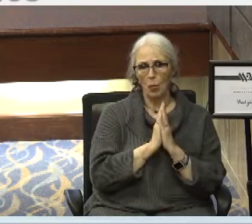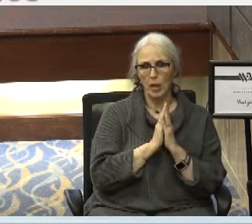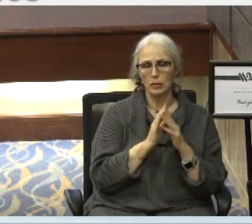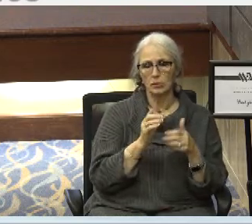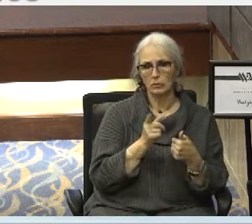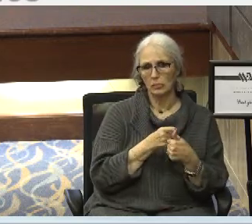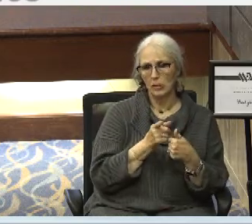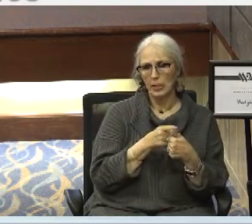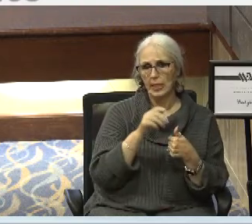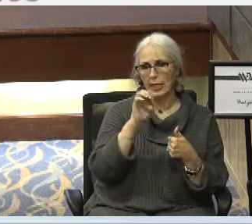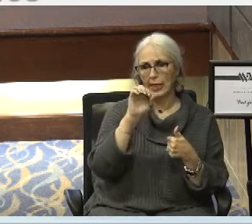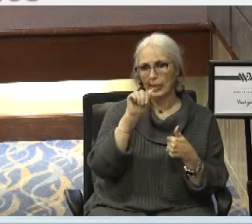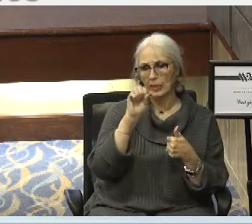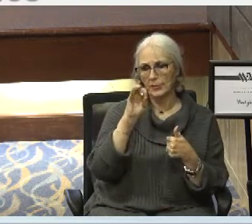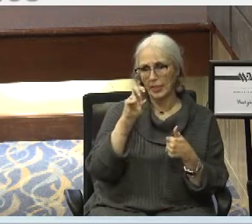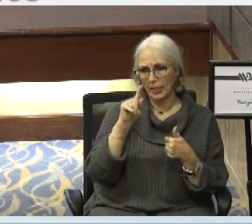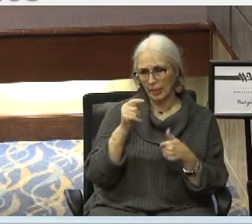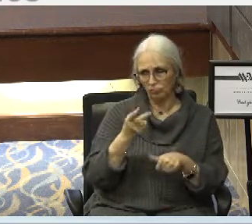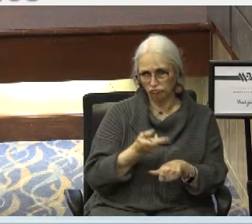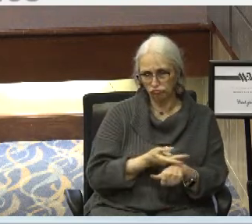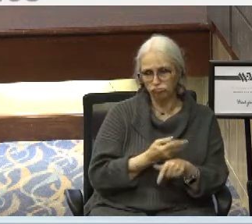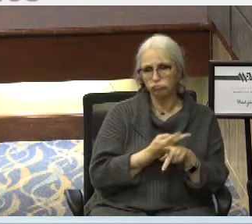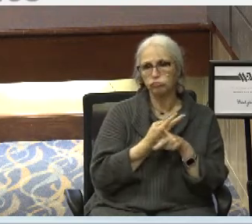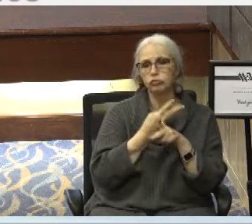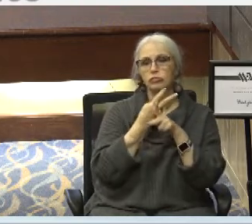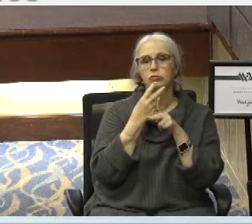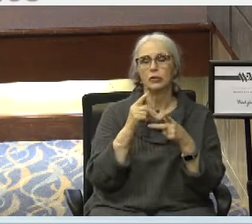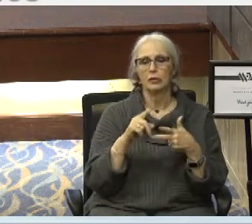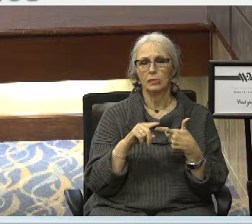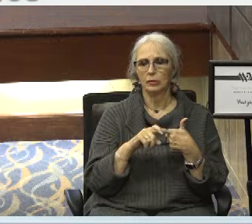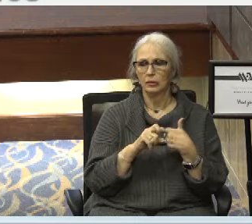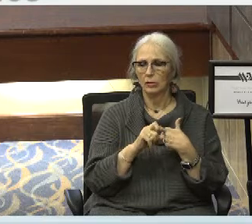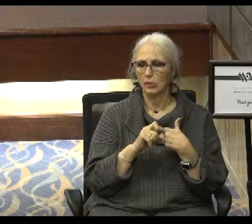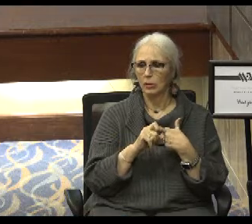utility easements be retained or relocated at developer's expense.